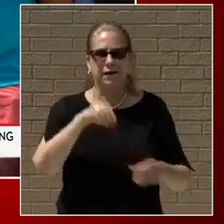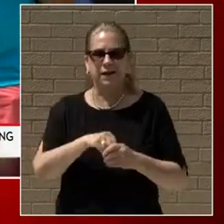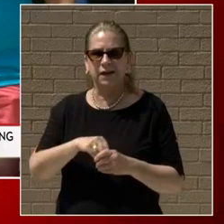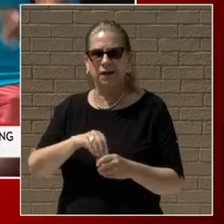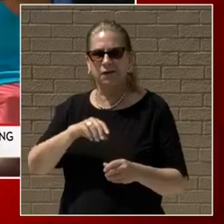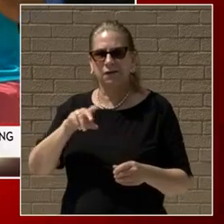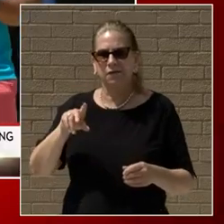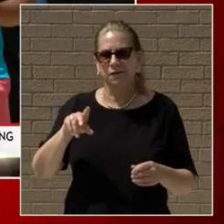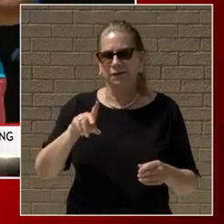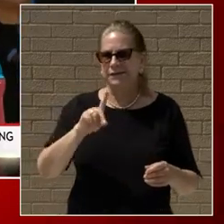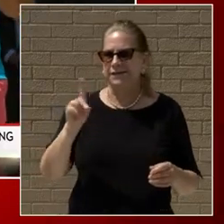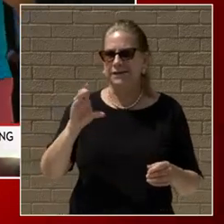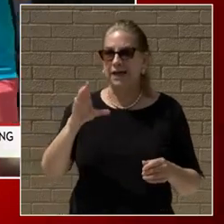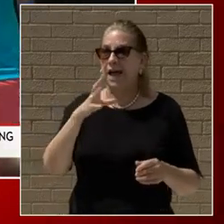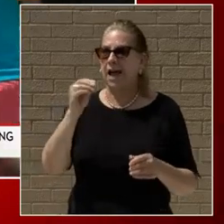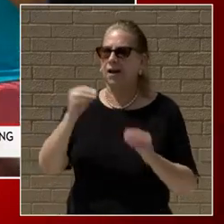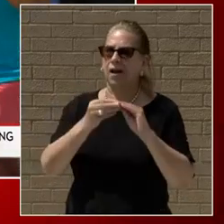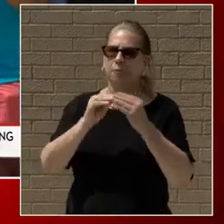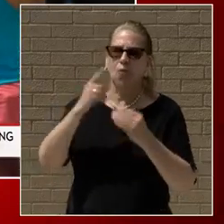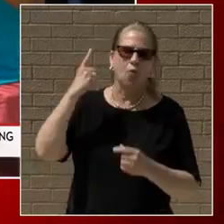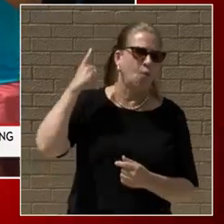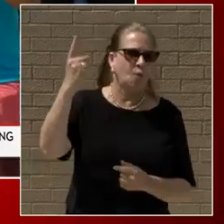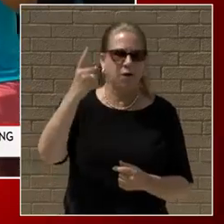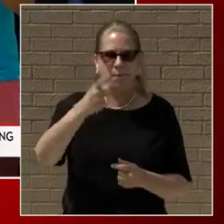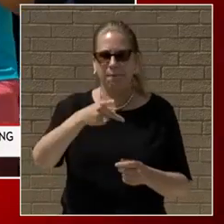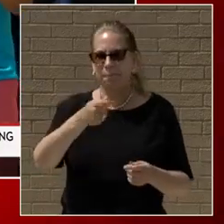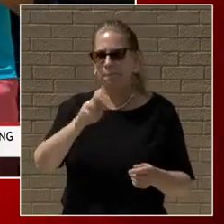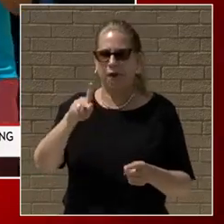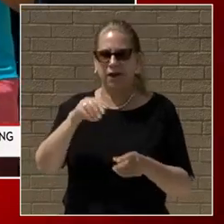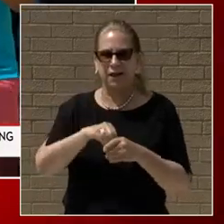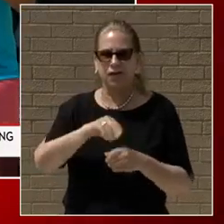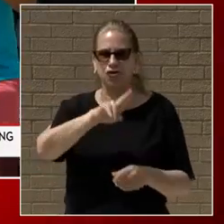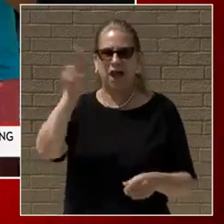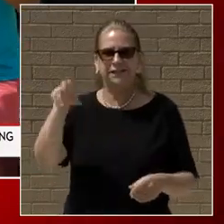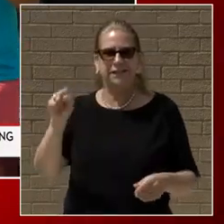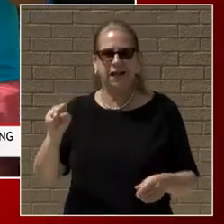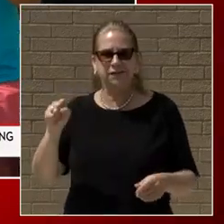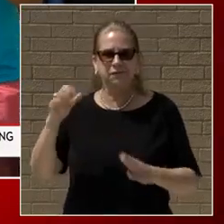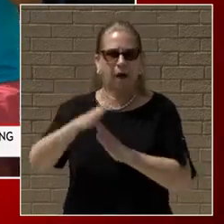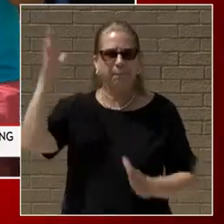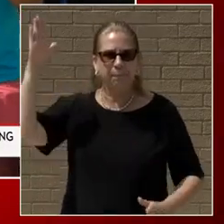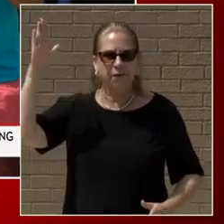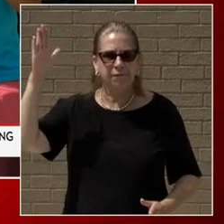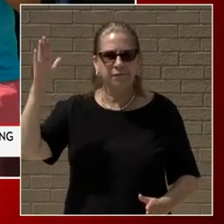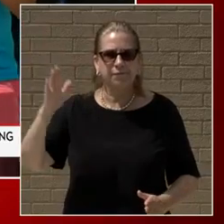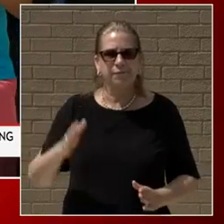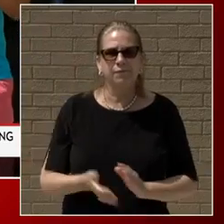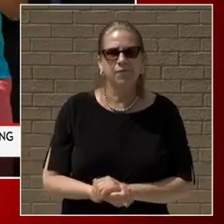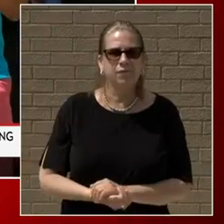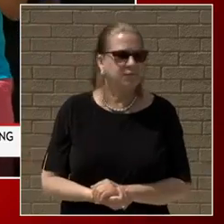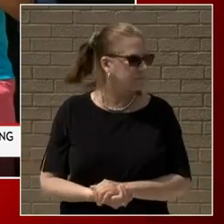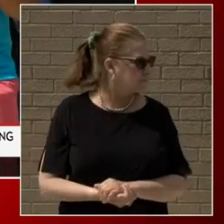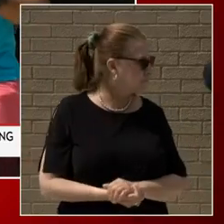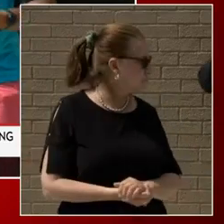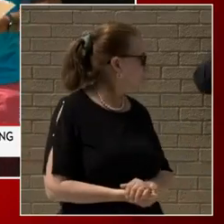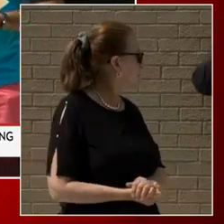in the United States of America. Way to go, DPR.